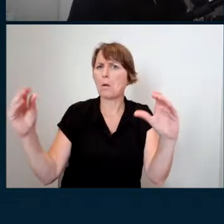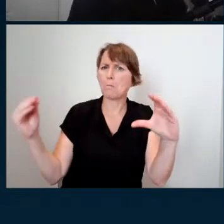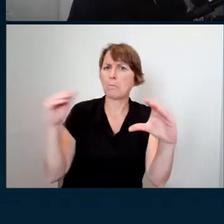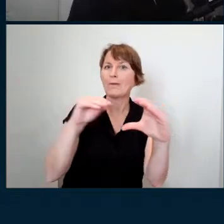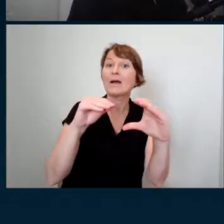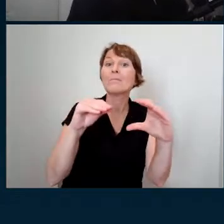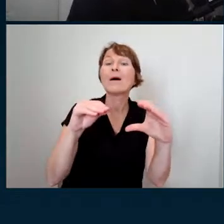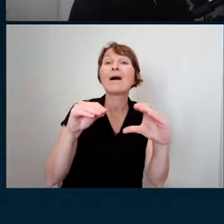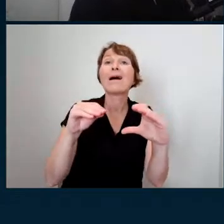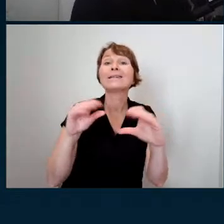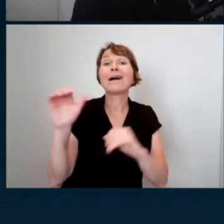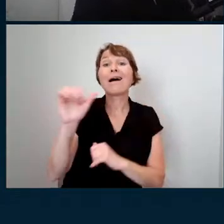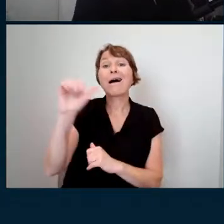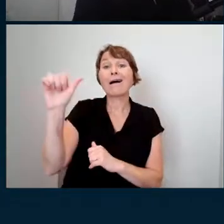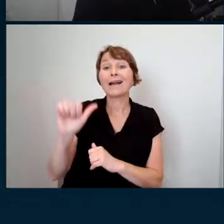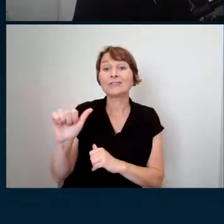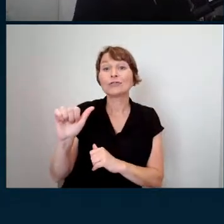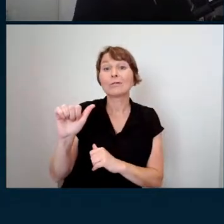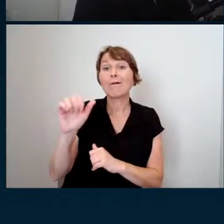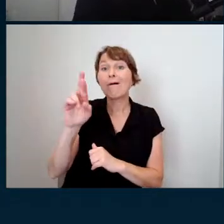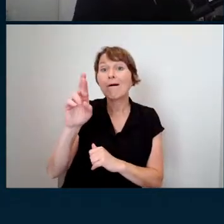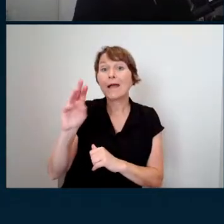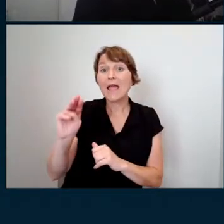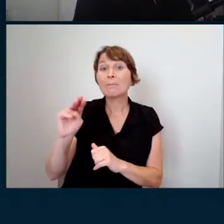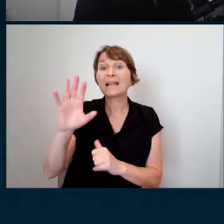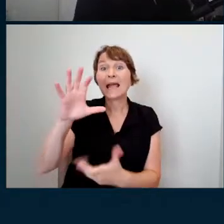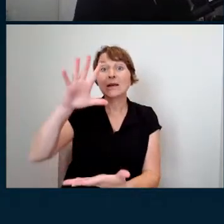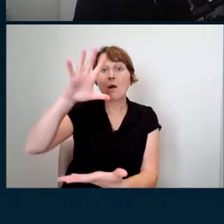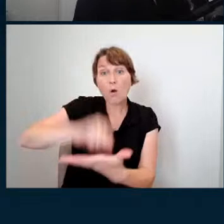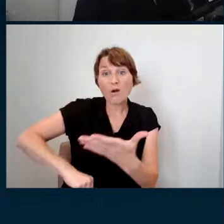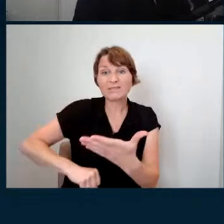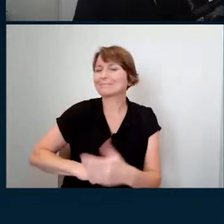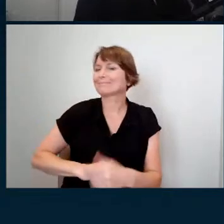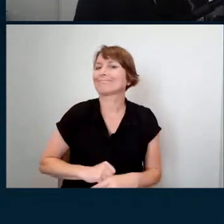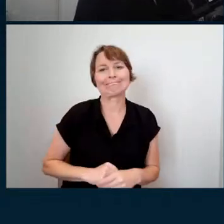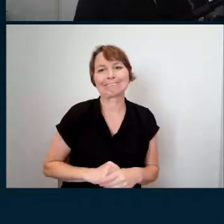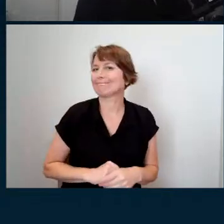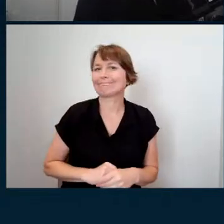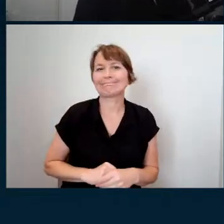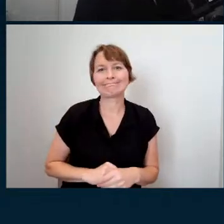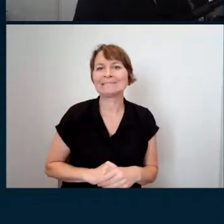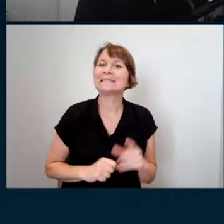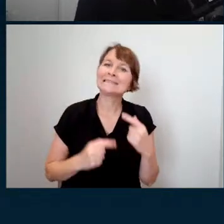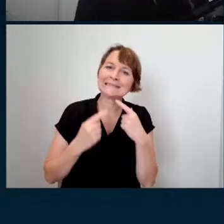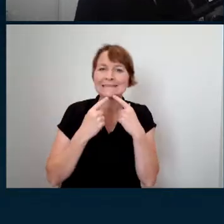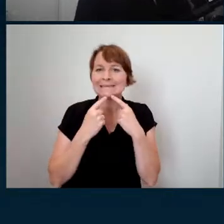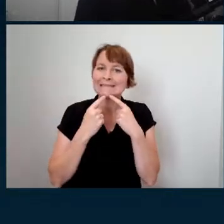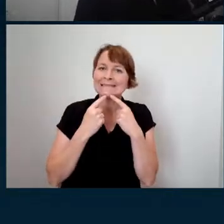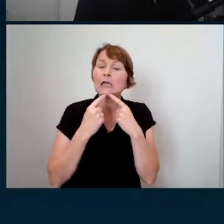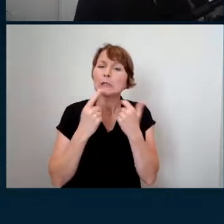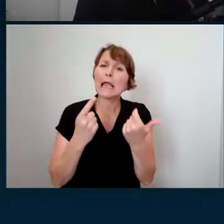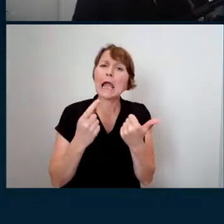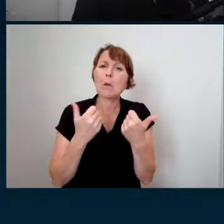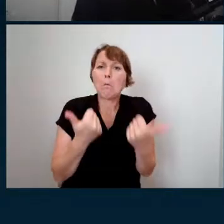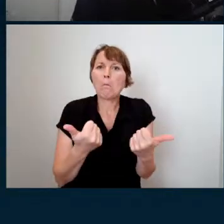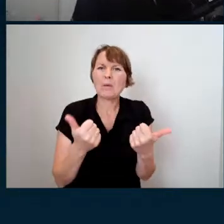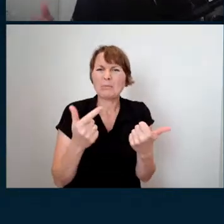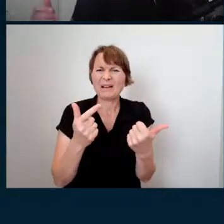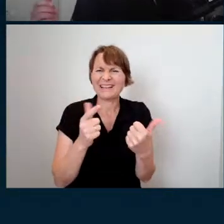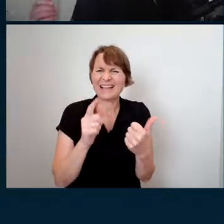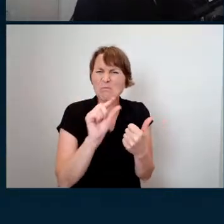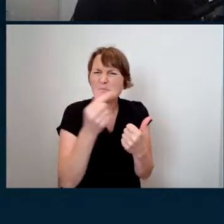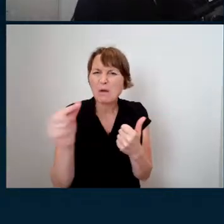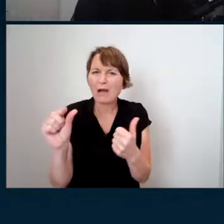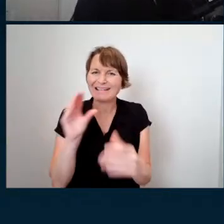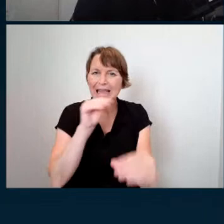Azure RM. And mostly that goes fine, but it can get a bit buggy if you're running automation account.